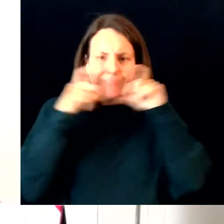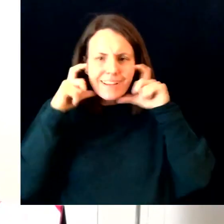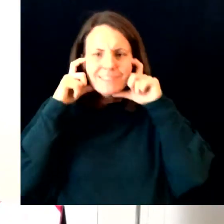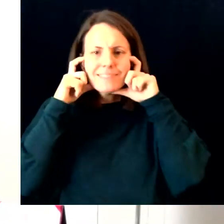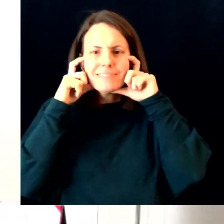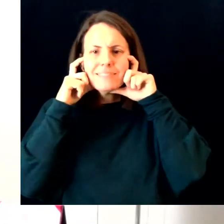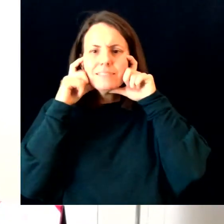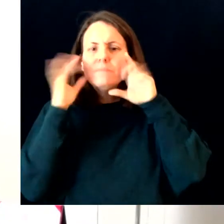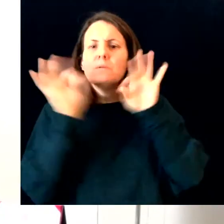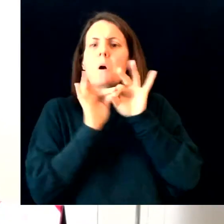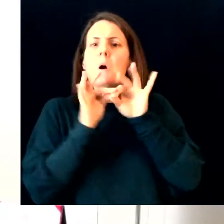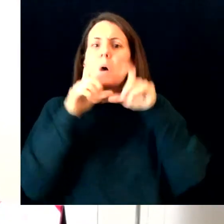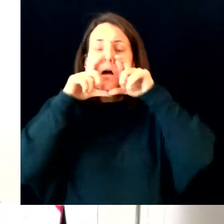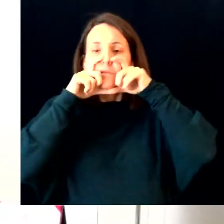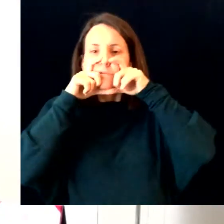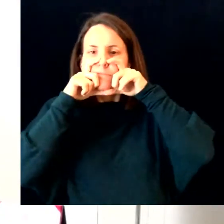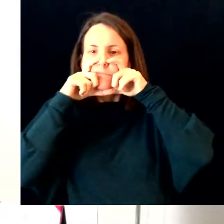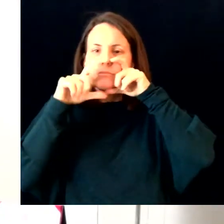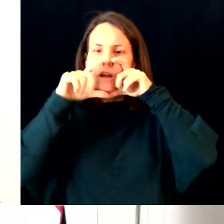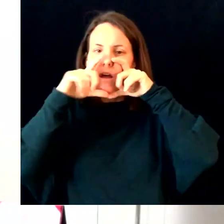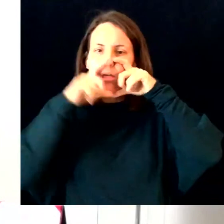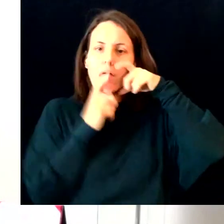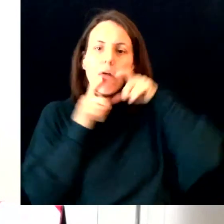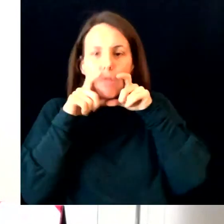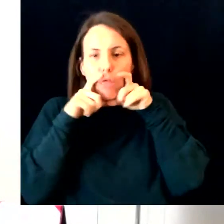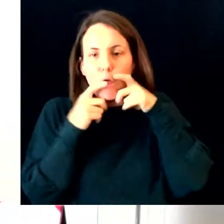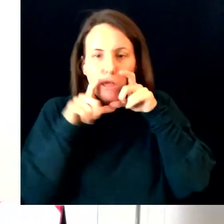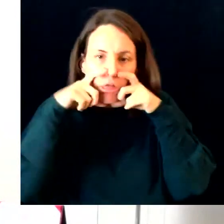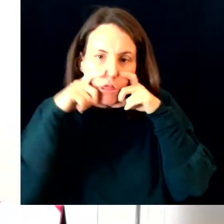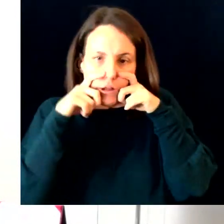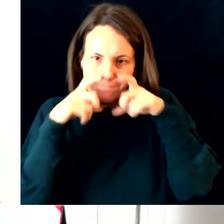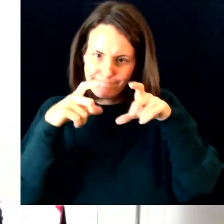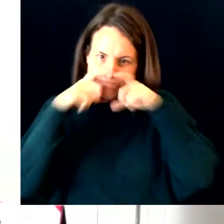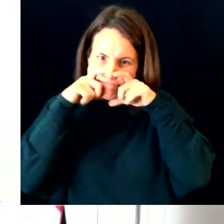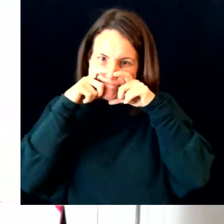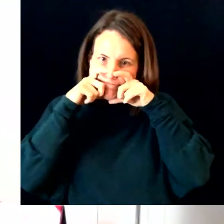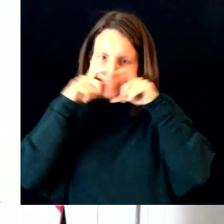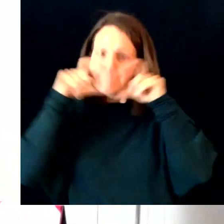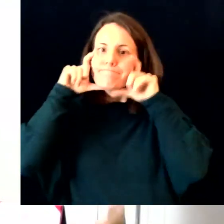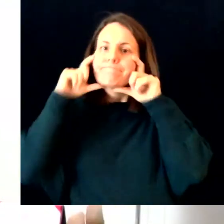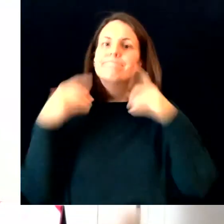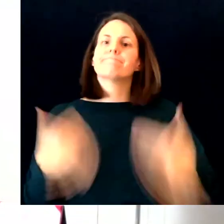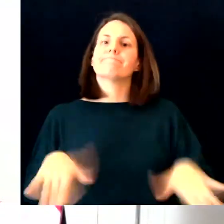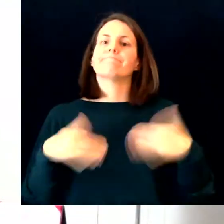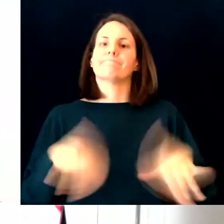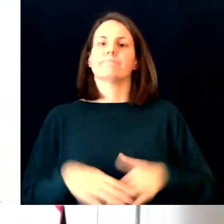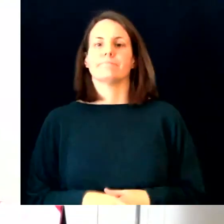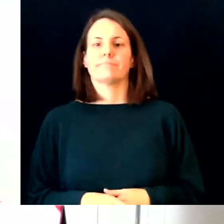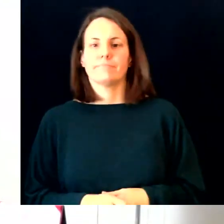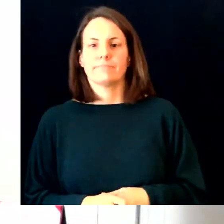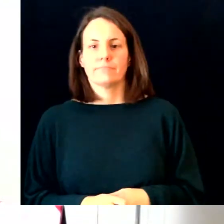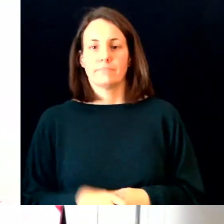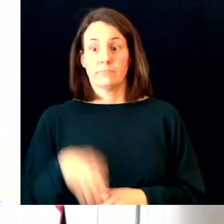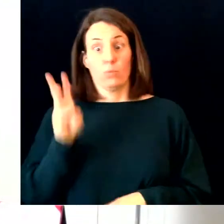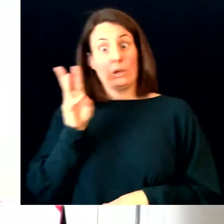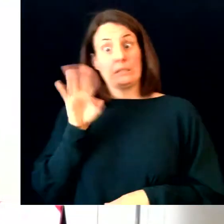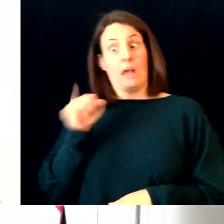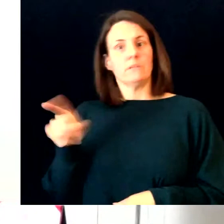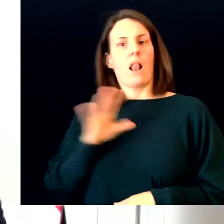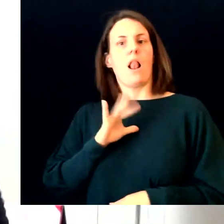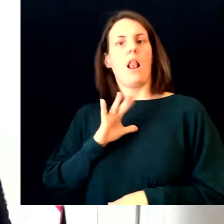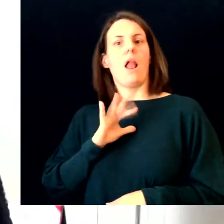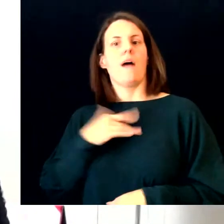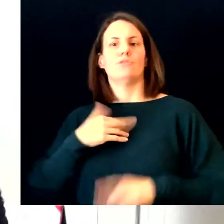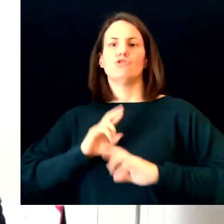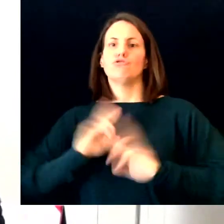on in our state about helping children be able to get tested while they are at school. There are many schools